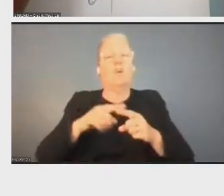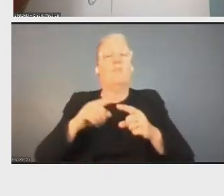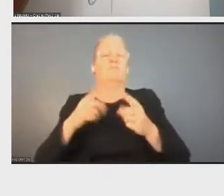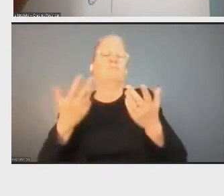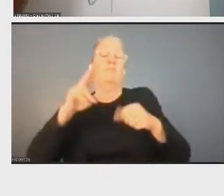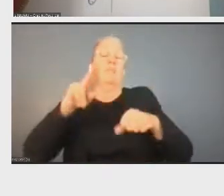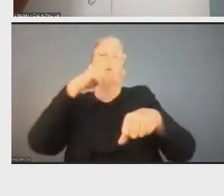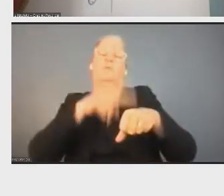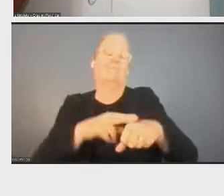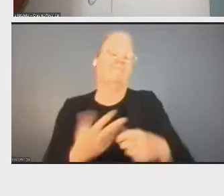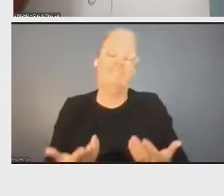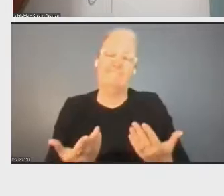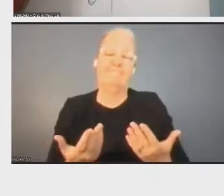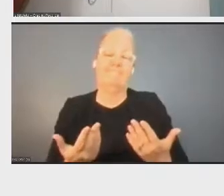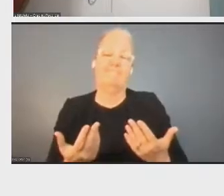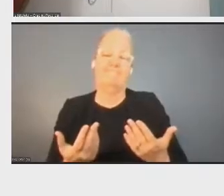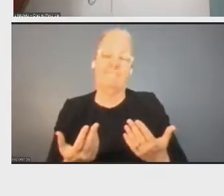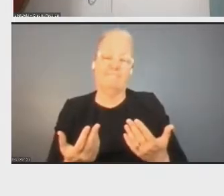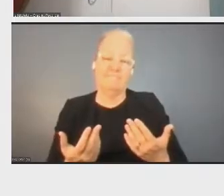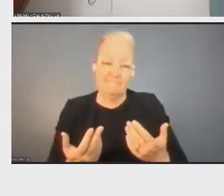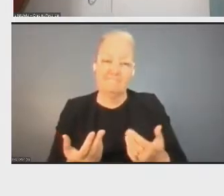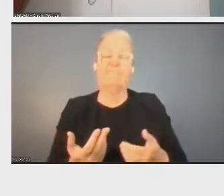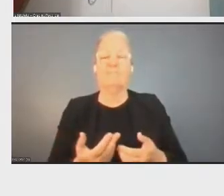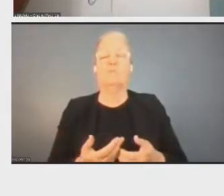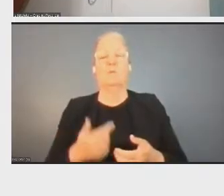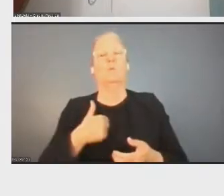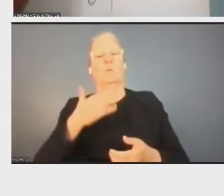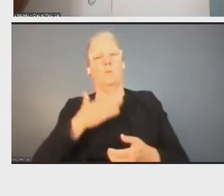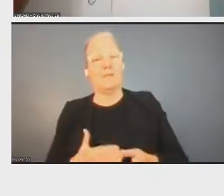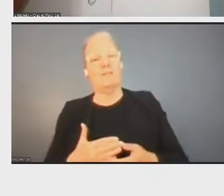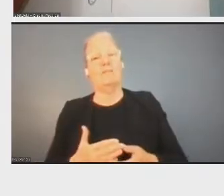This is about girls and also women.